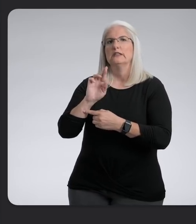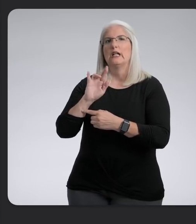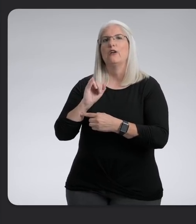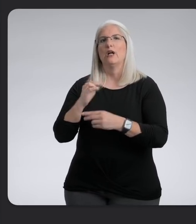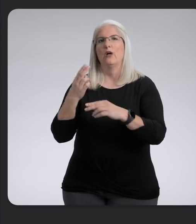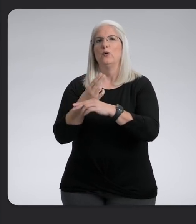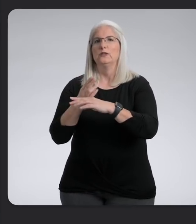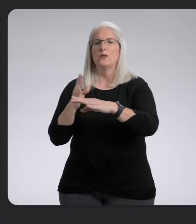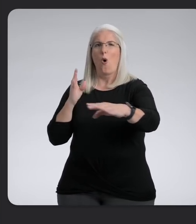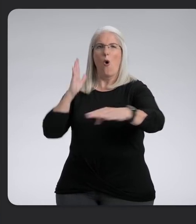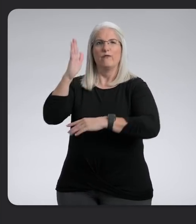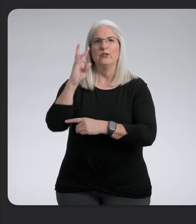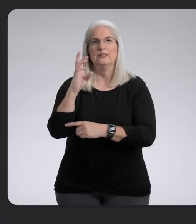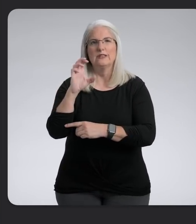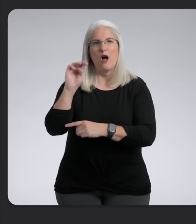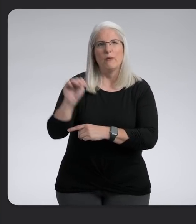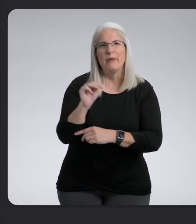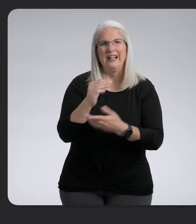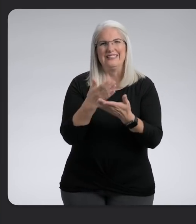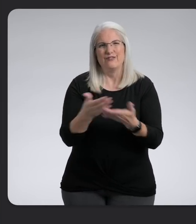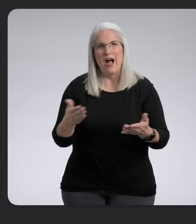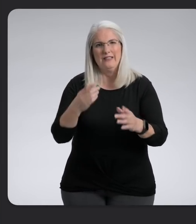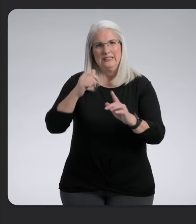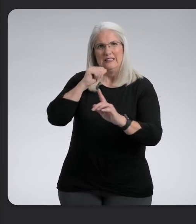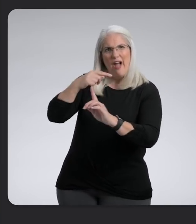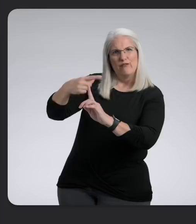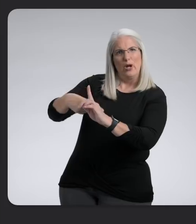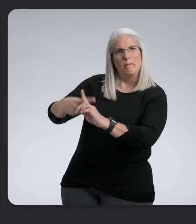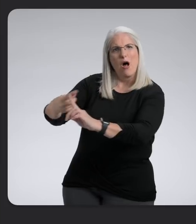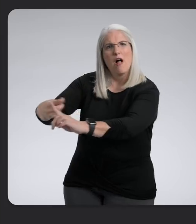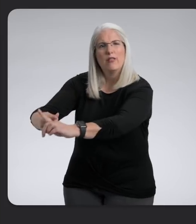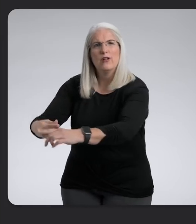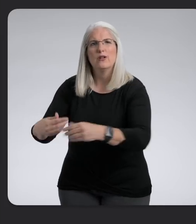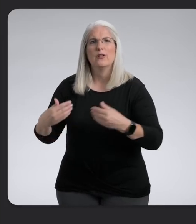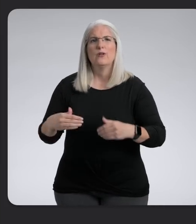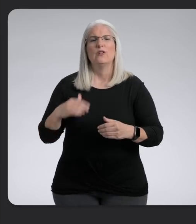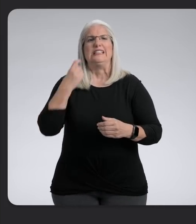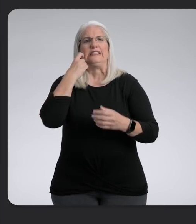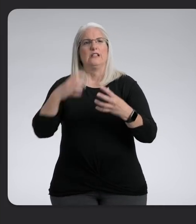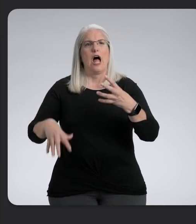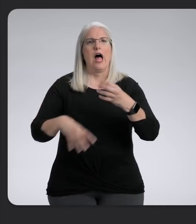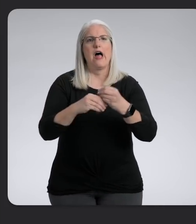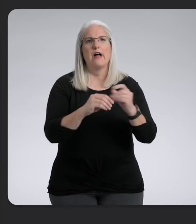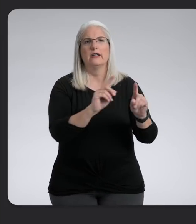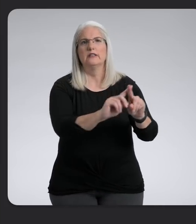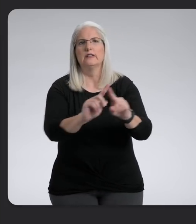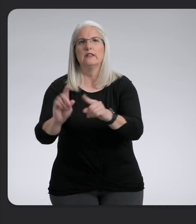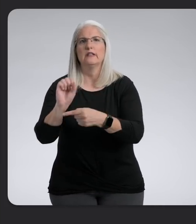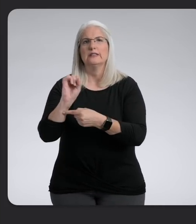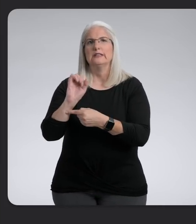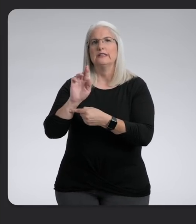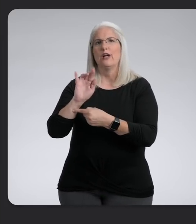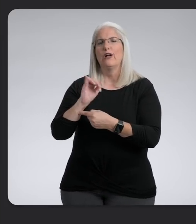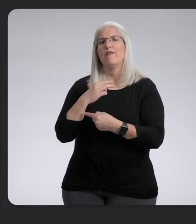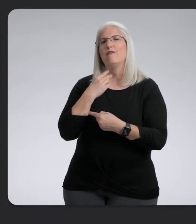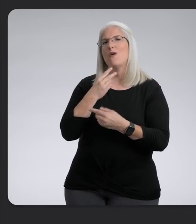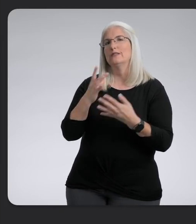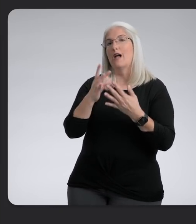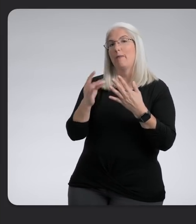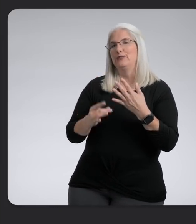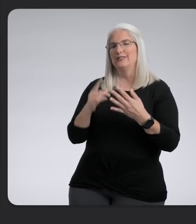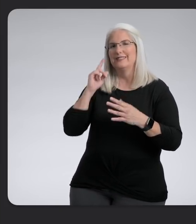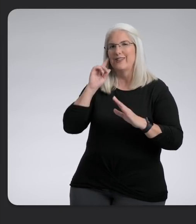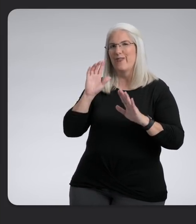devices each month. We recently added more diverse Siri voice options, and they sound incredible.